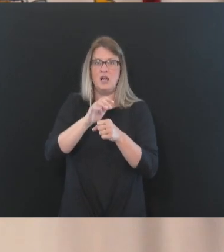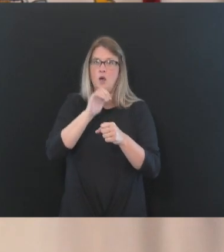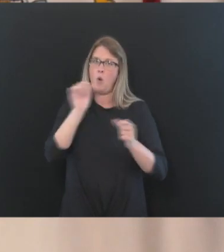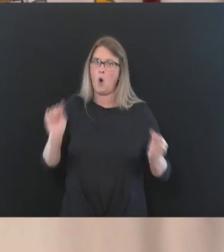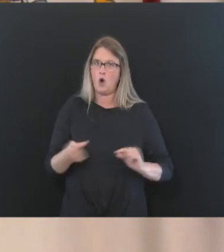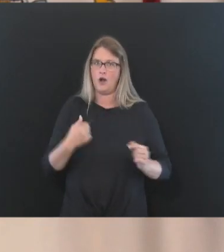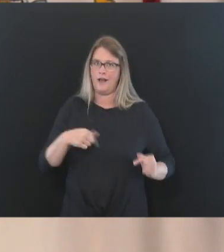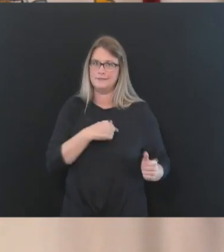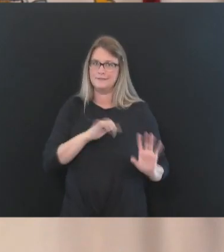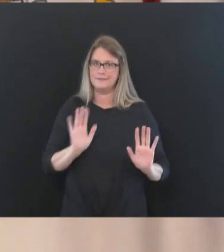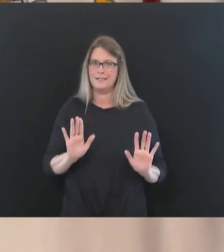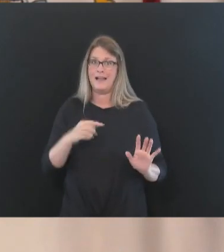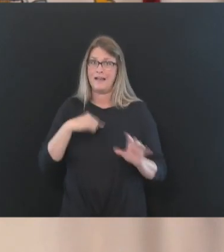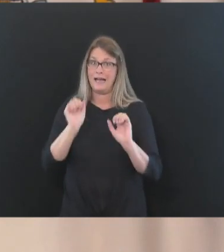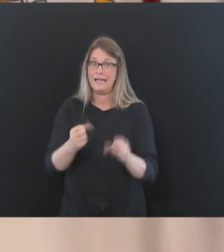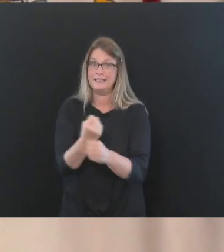life